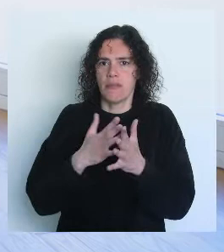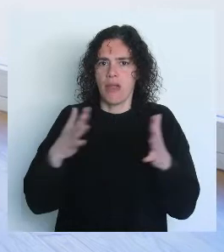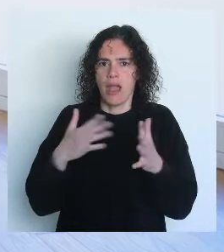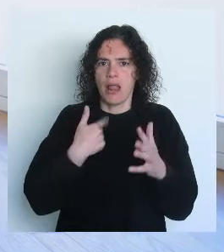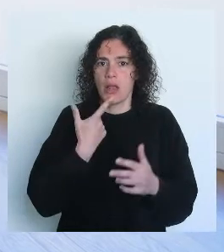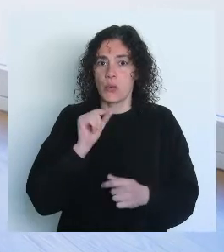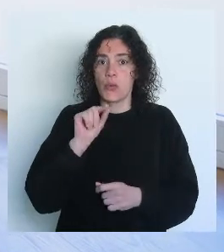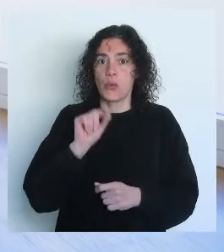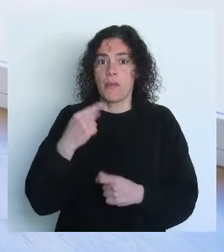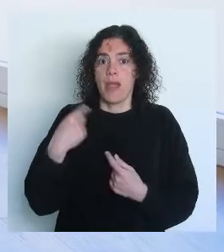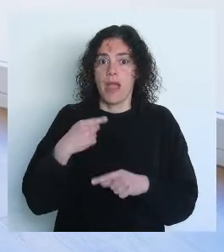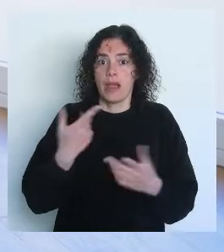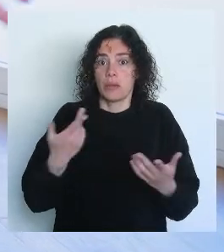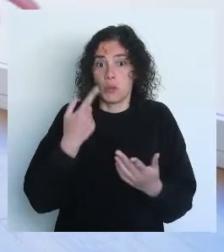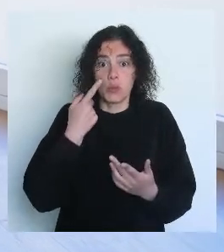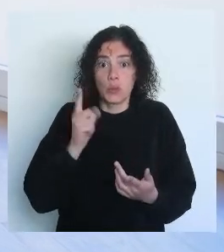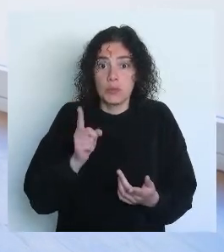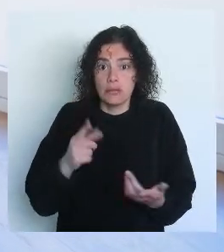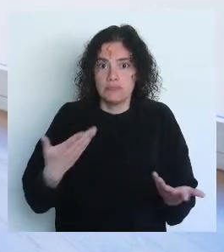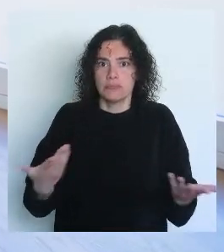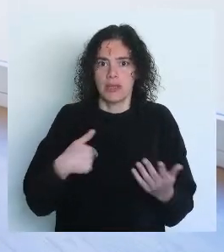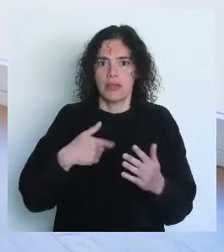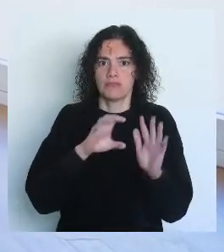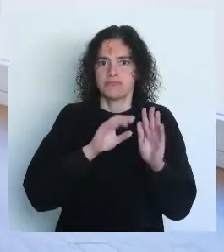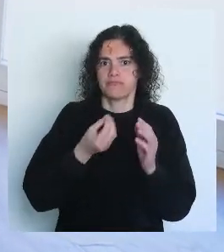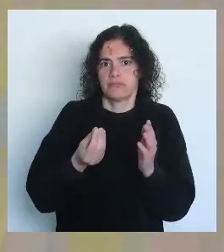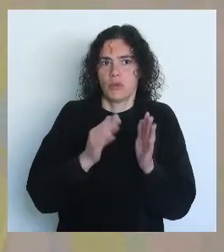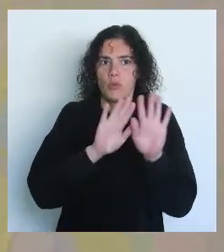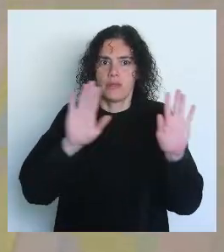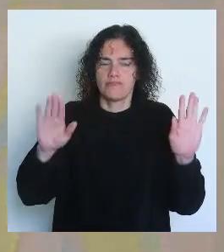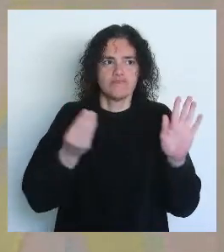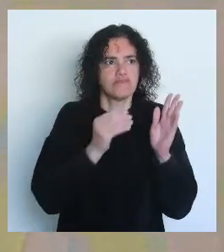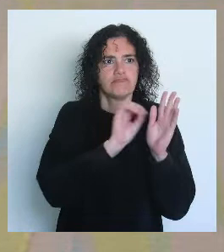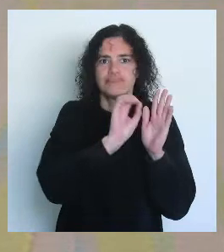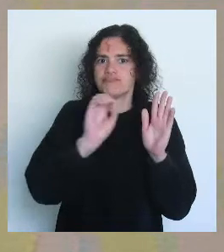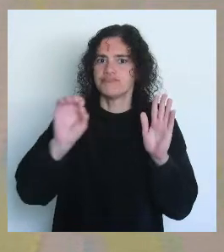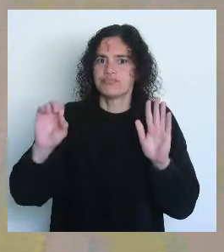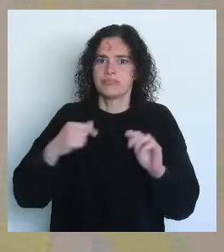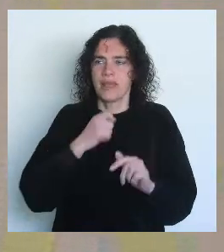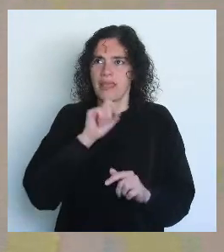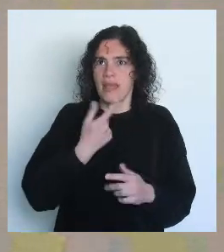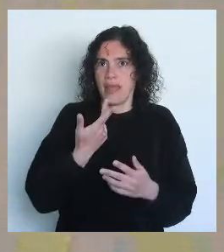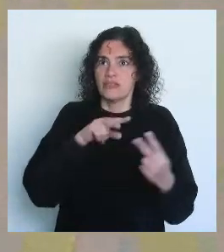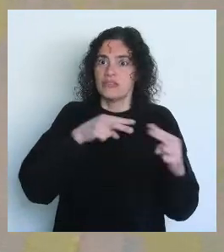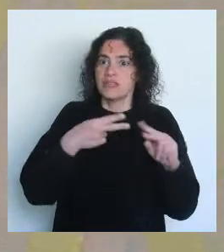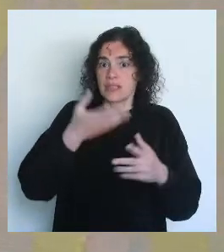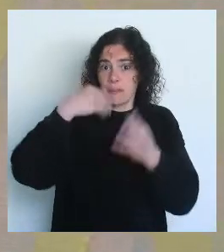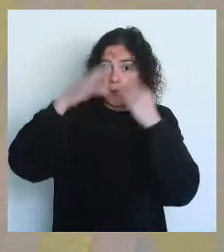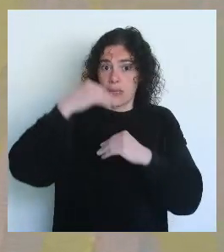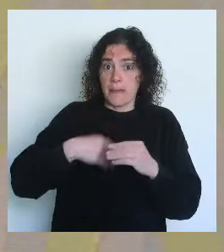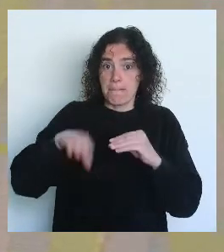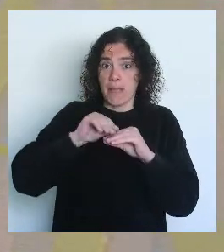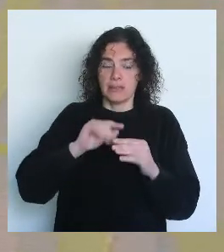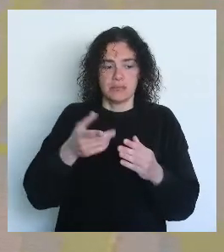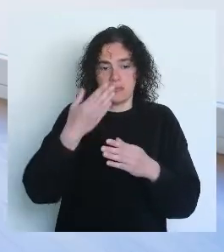you encounter a name that you don't know. You know, installing the collection is also the perfect strategy to actually learn